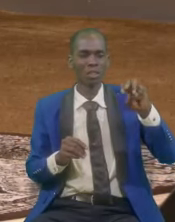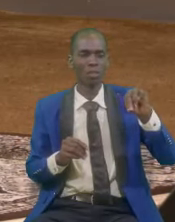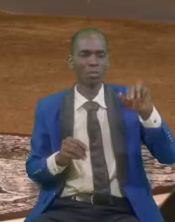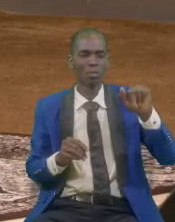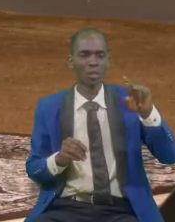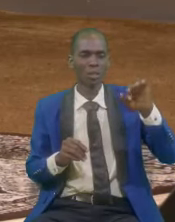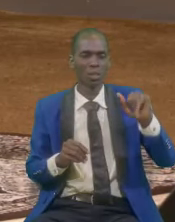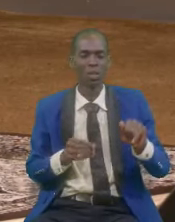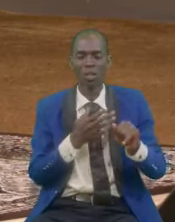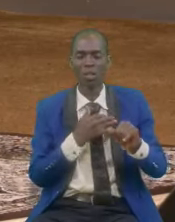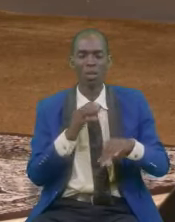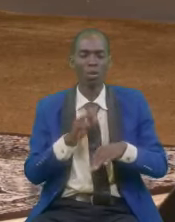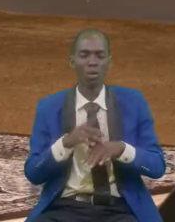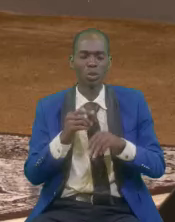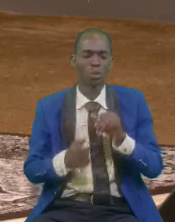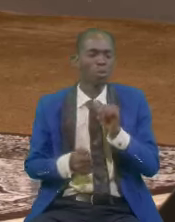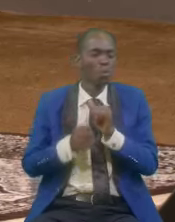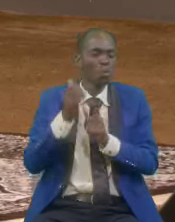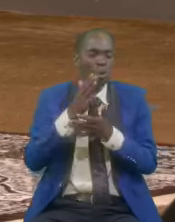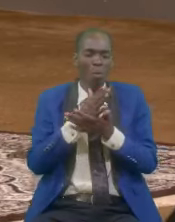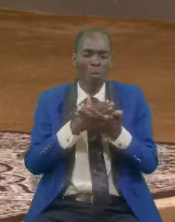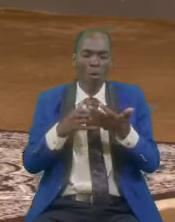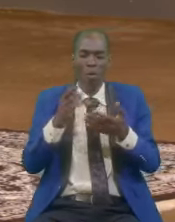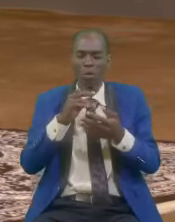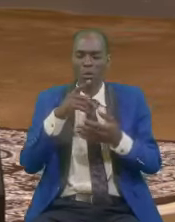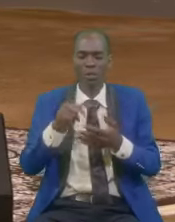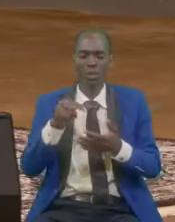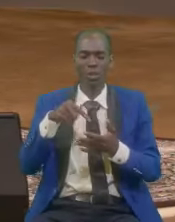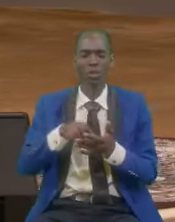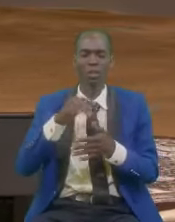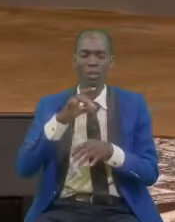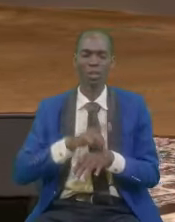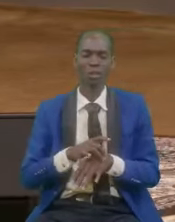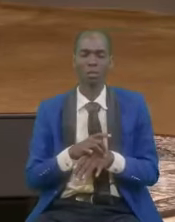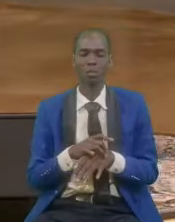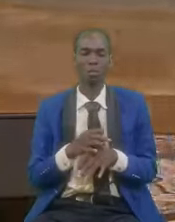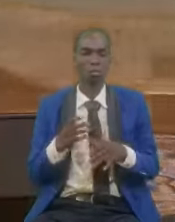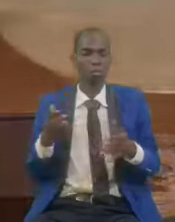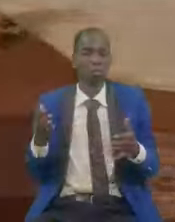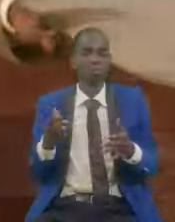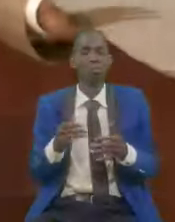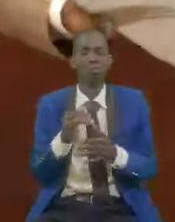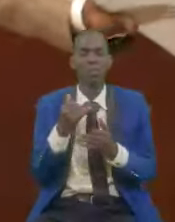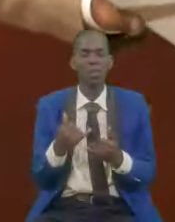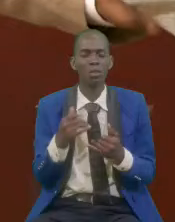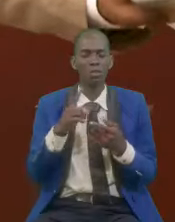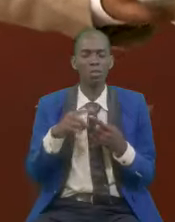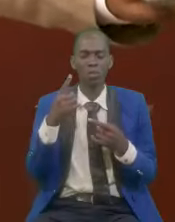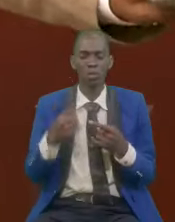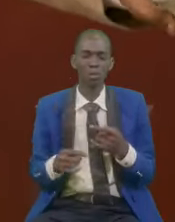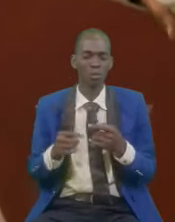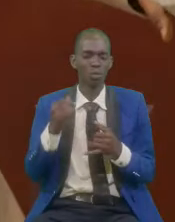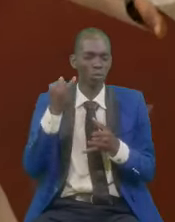the uttermost part of the earth. Well then, unto the uttermost part of